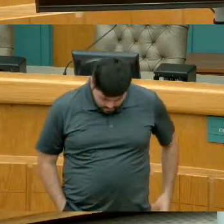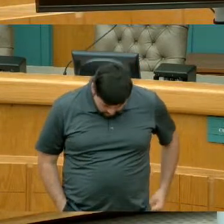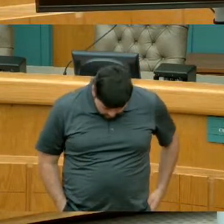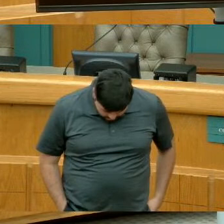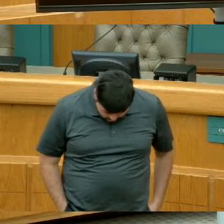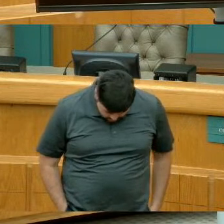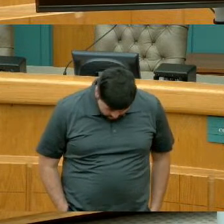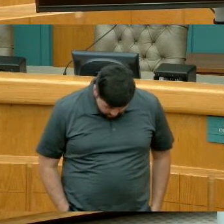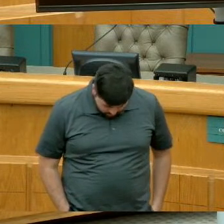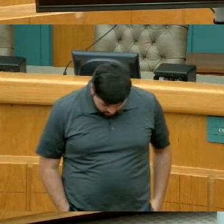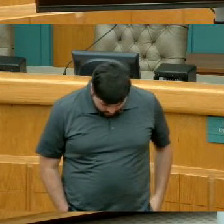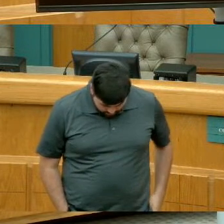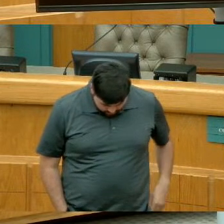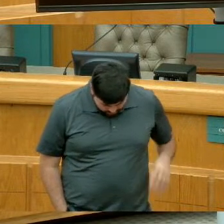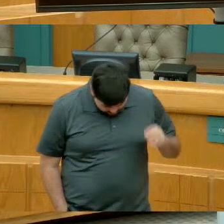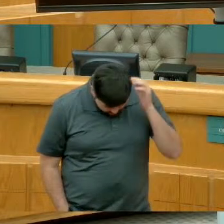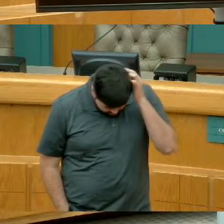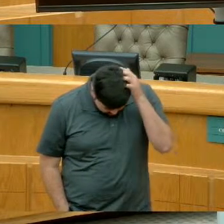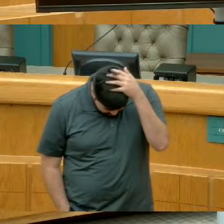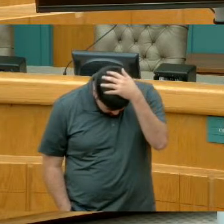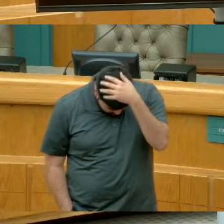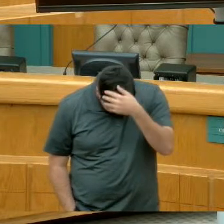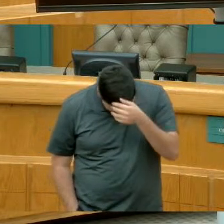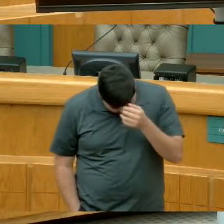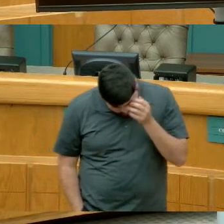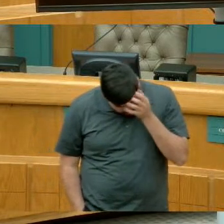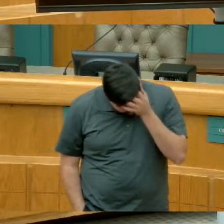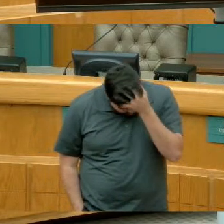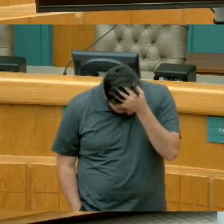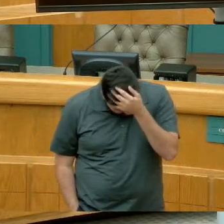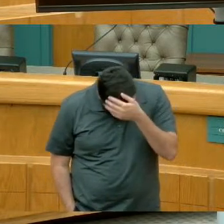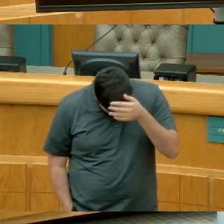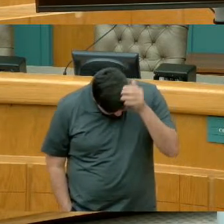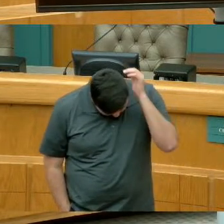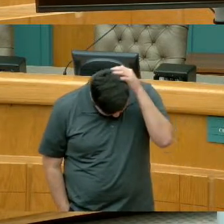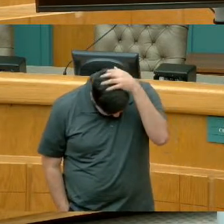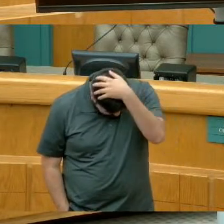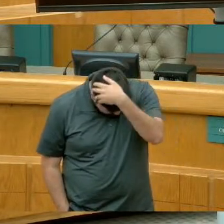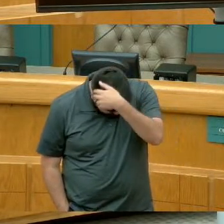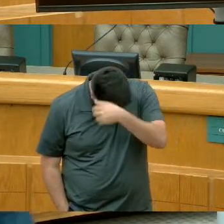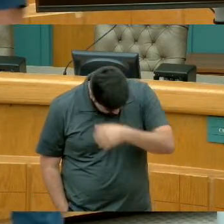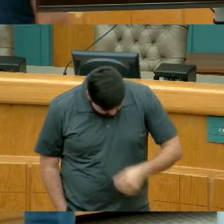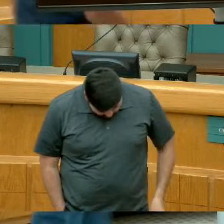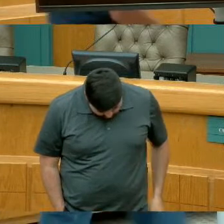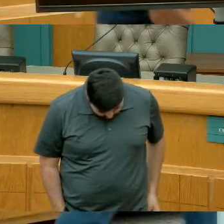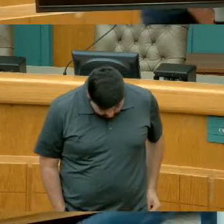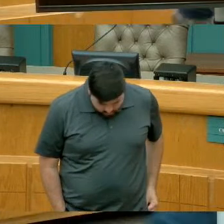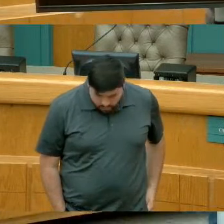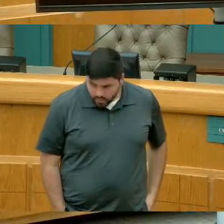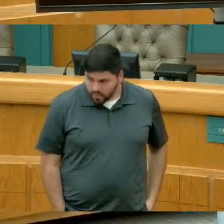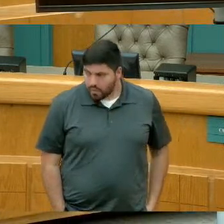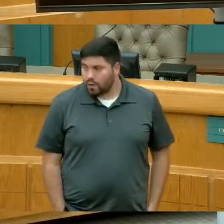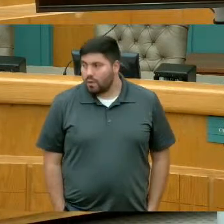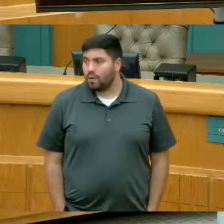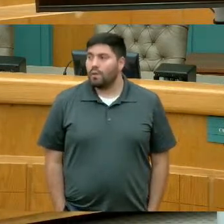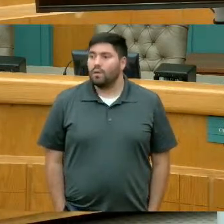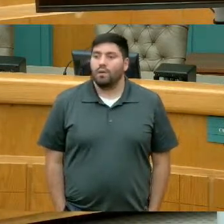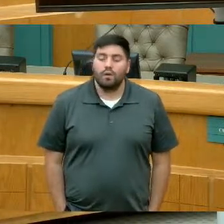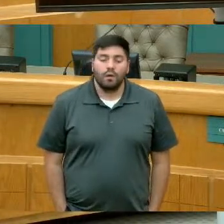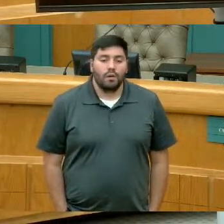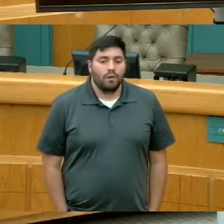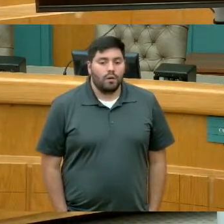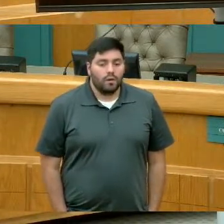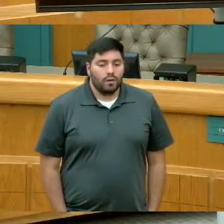COVID-19. Vince se graduó en King High School y fue empleado de la ciudad por 14 años. Trabajó en el Departamento de Servicios Públicos, un miembro